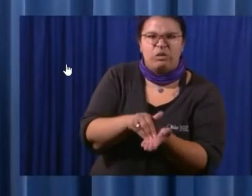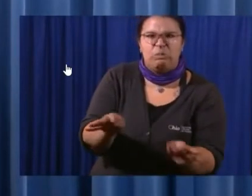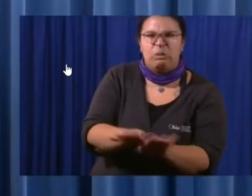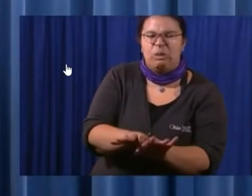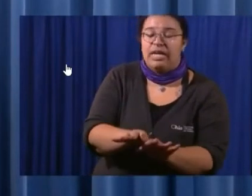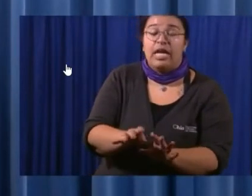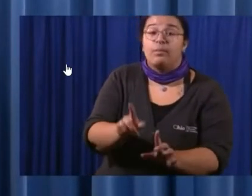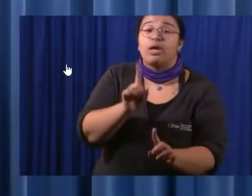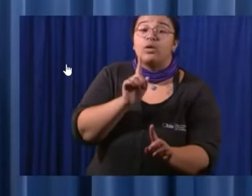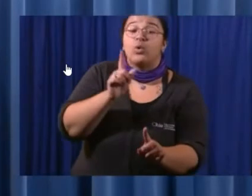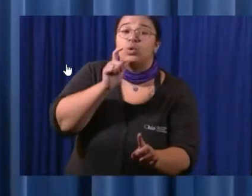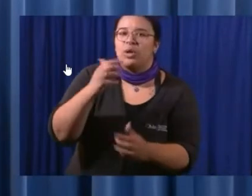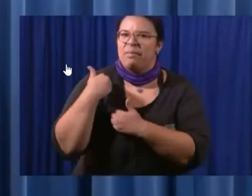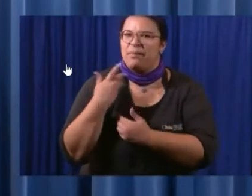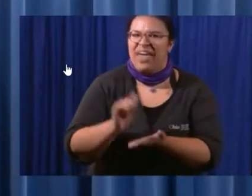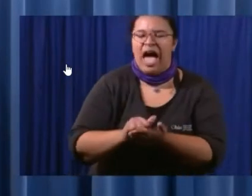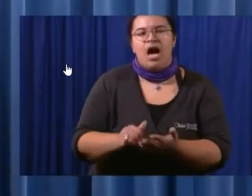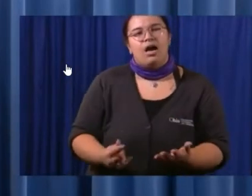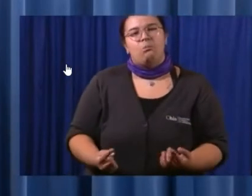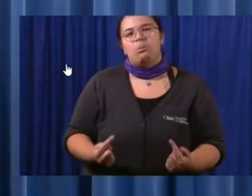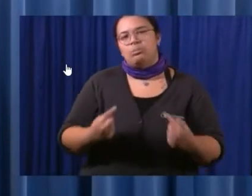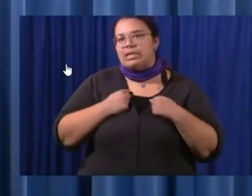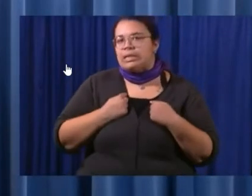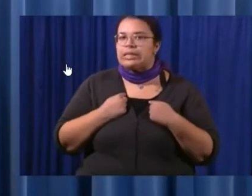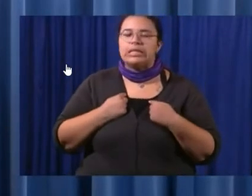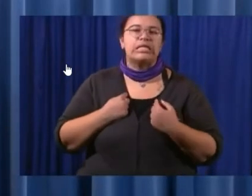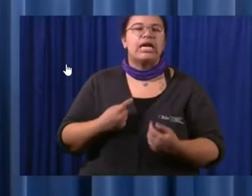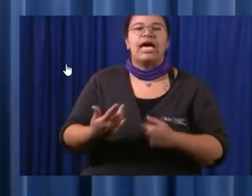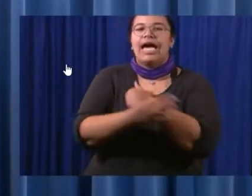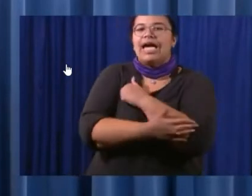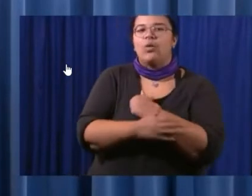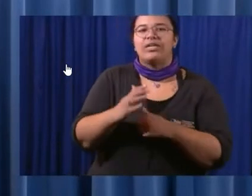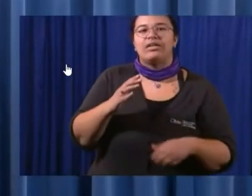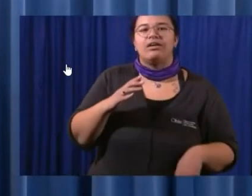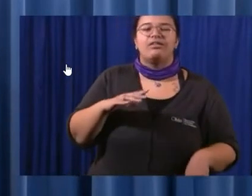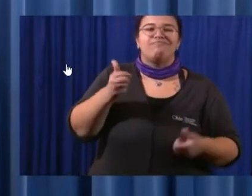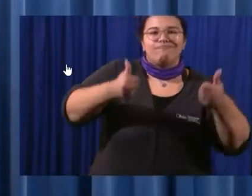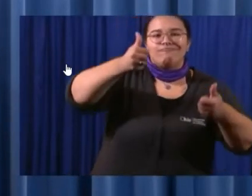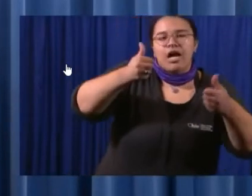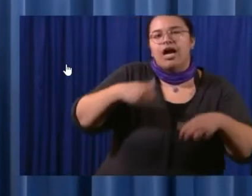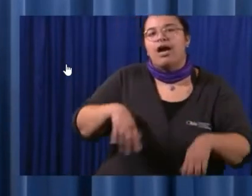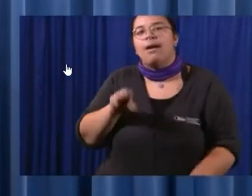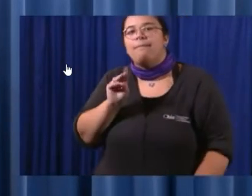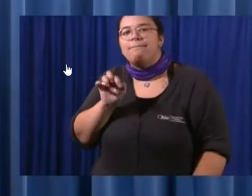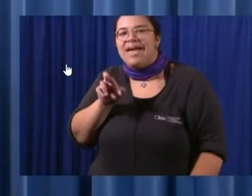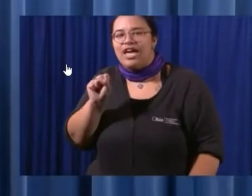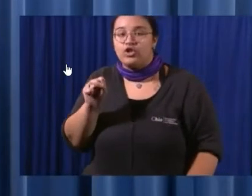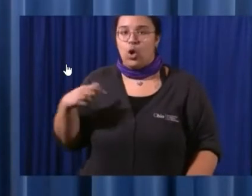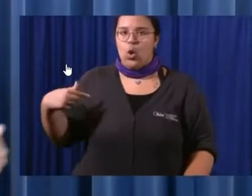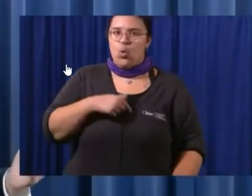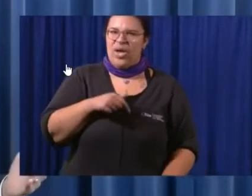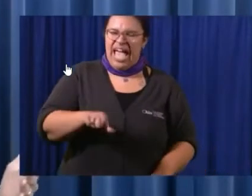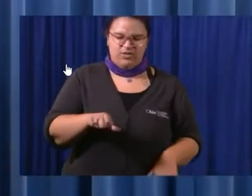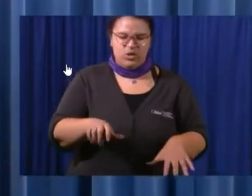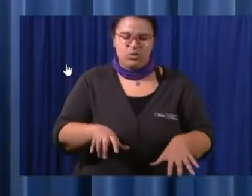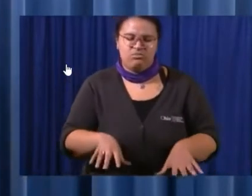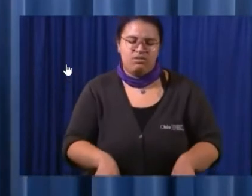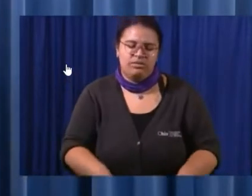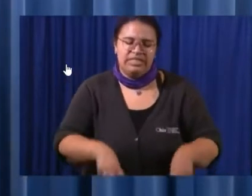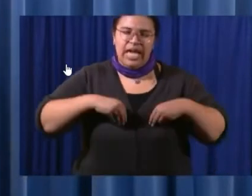county commissioners, it's more on the health department. We have to make those tests available. Then people have to go get those tests. That's on